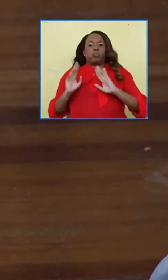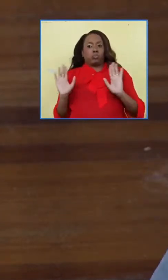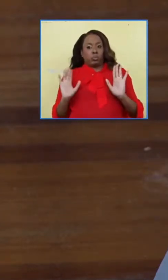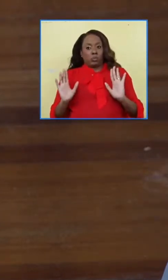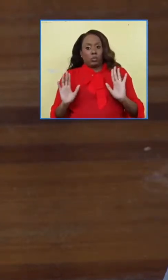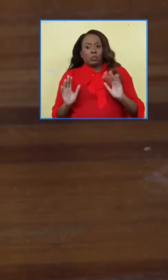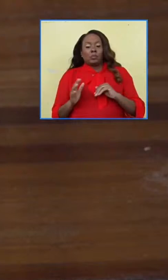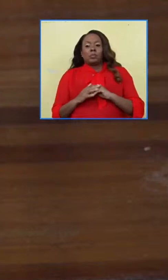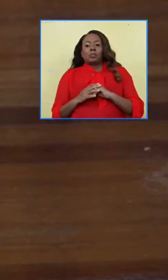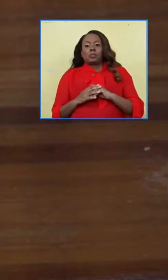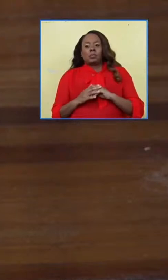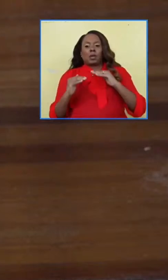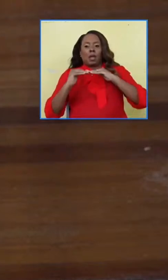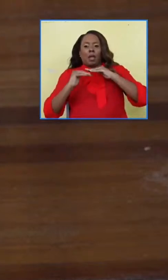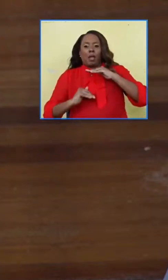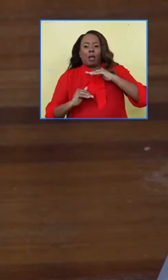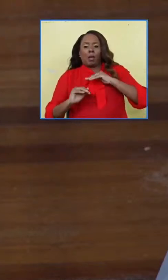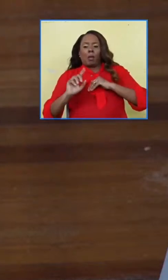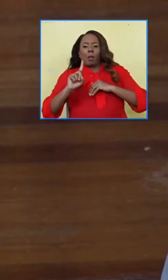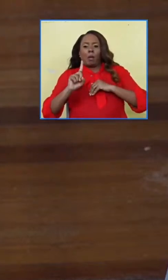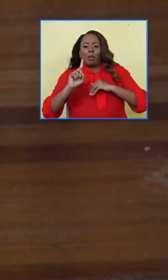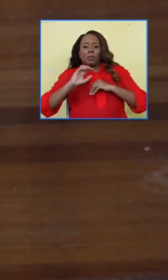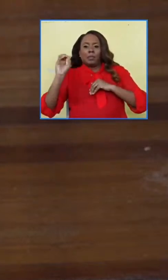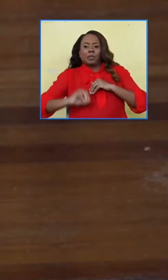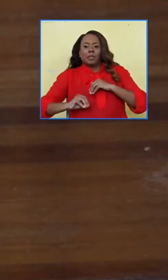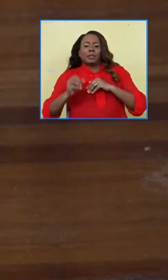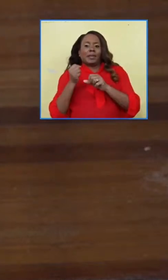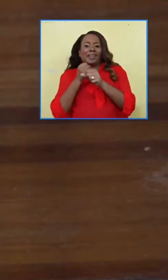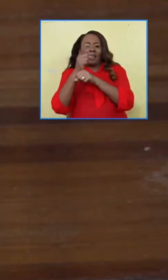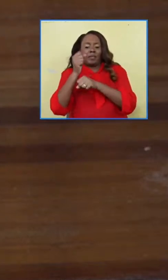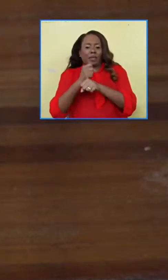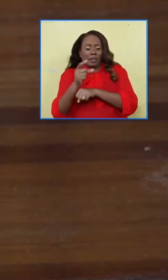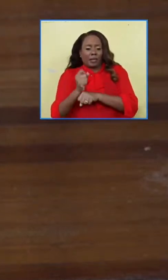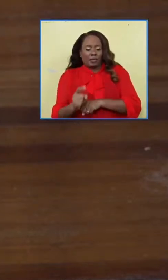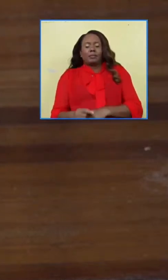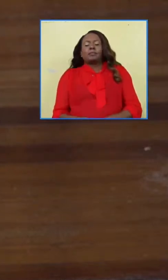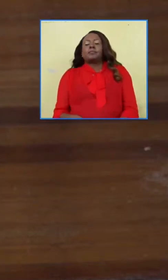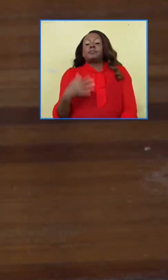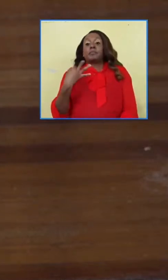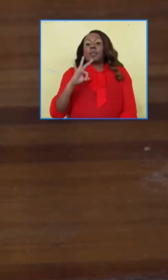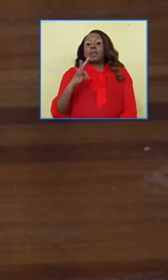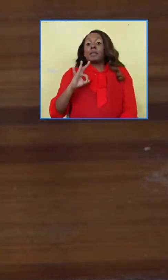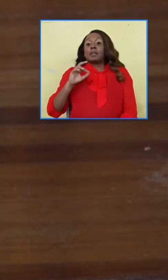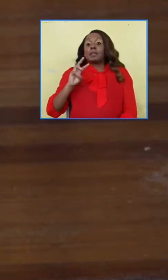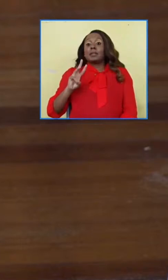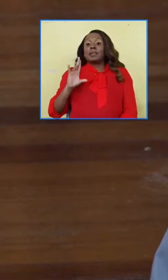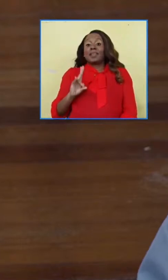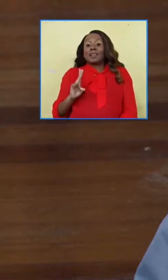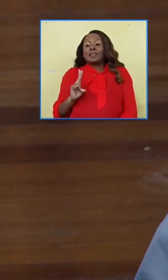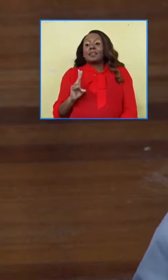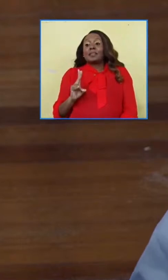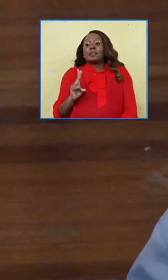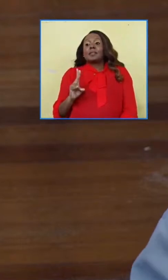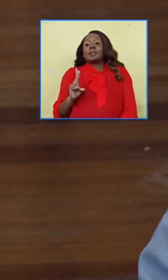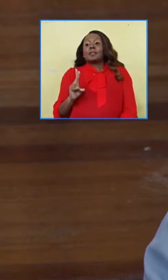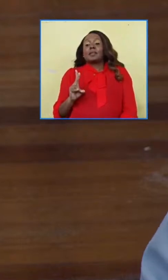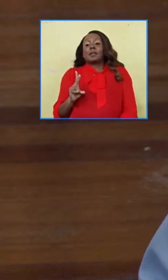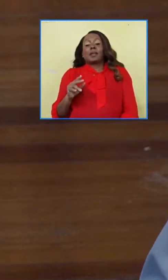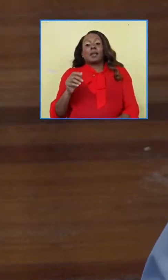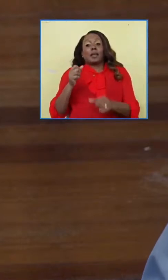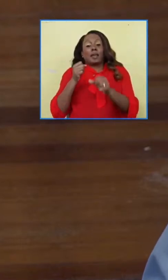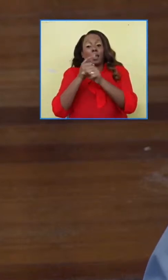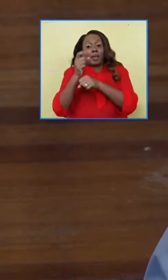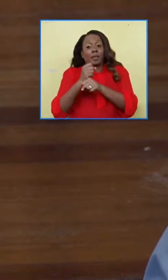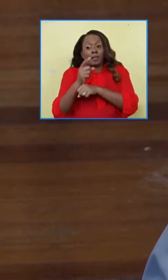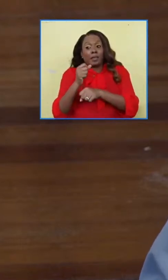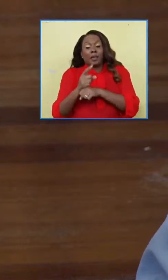growth is under 1% a year. In 1967, on average, in every single year